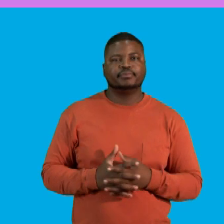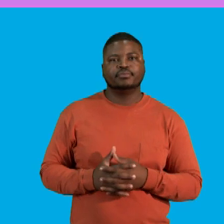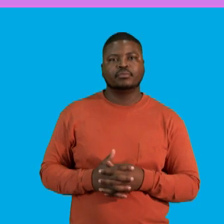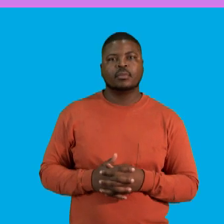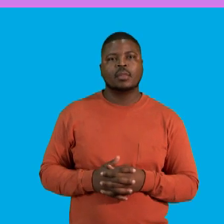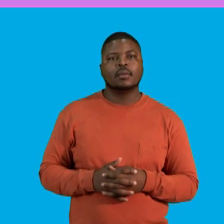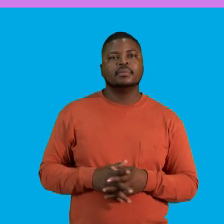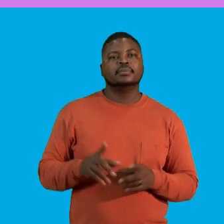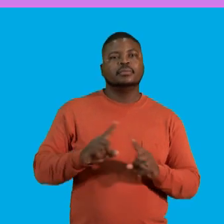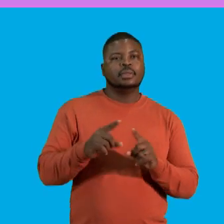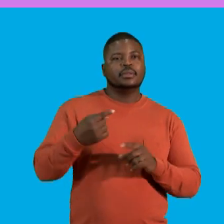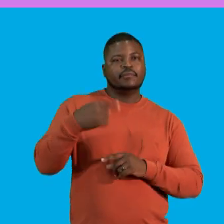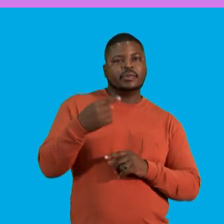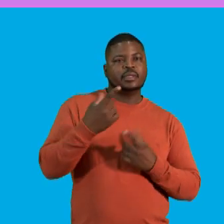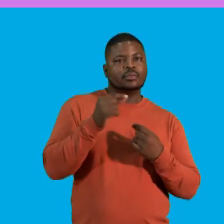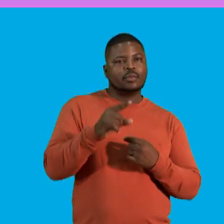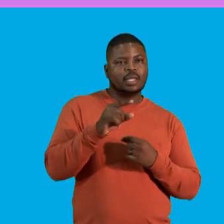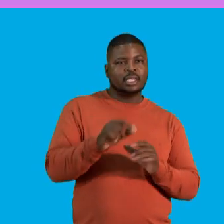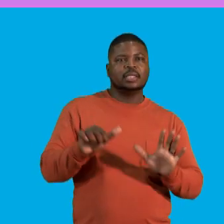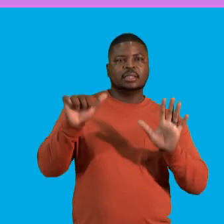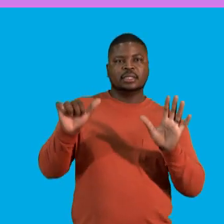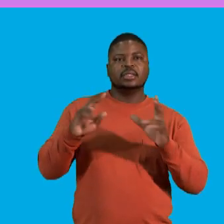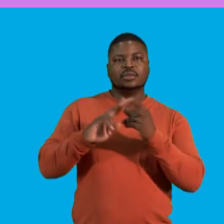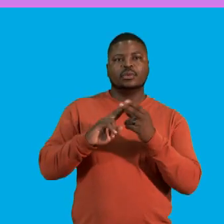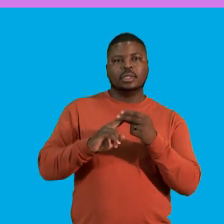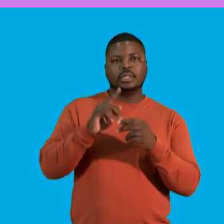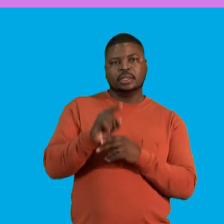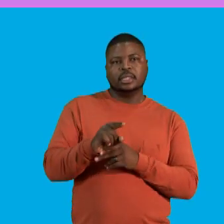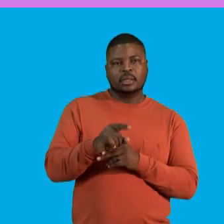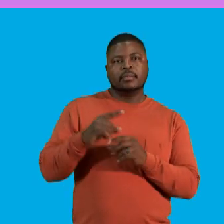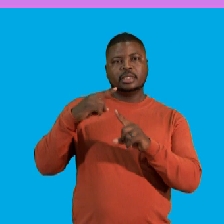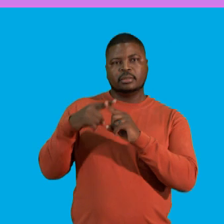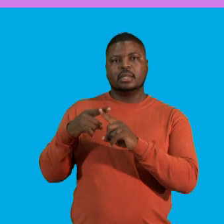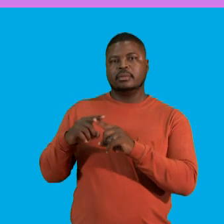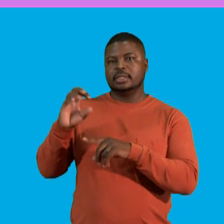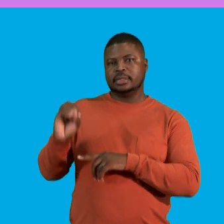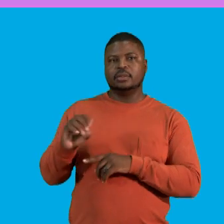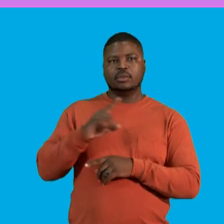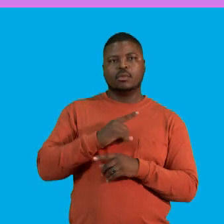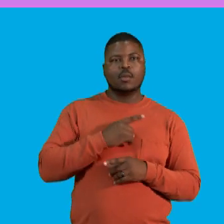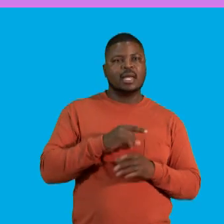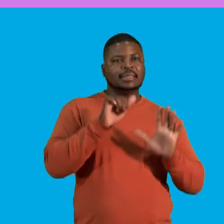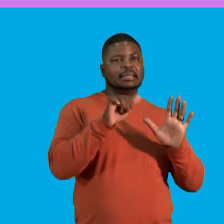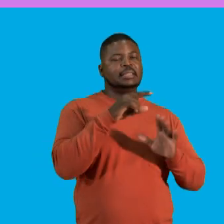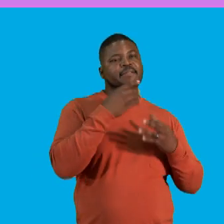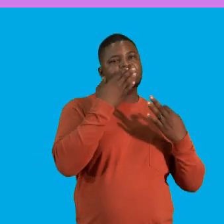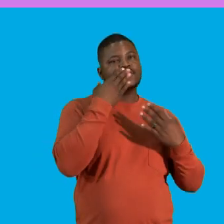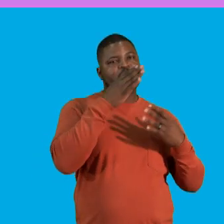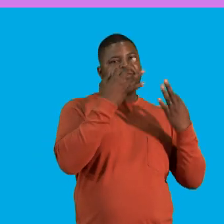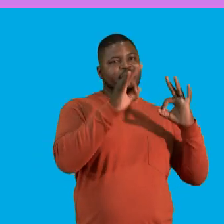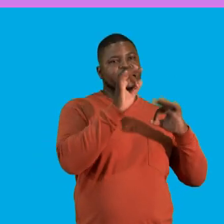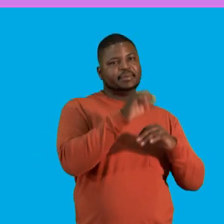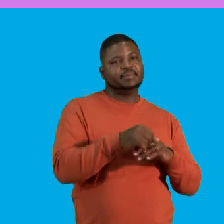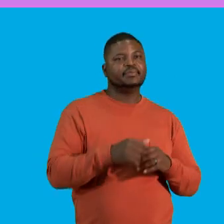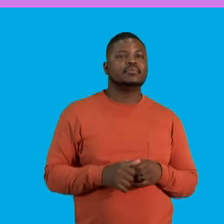first category is going to be 6 units. So these 6 units are multiplied by 0 because these 6 units are free. Then the